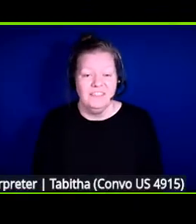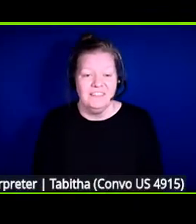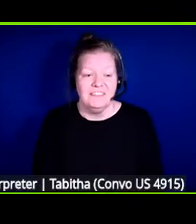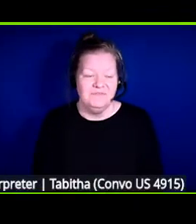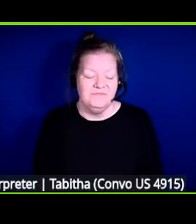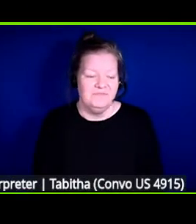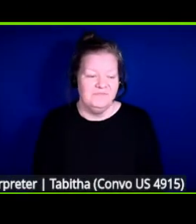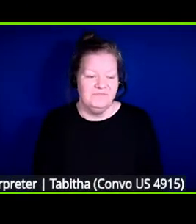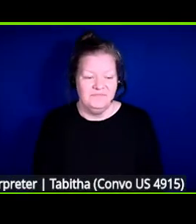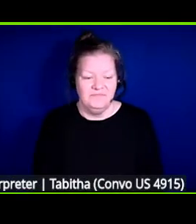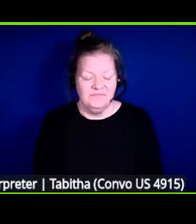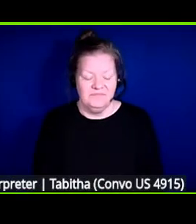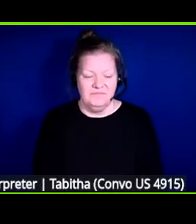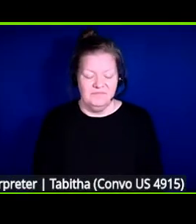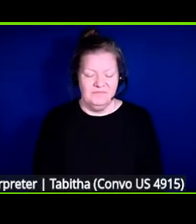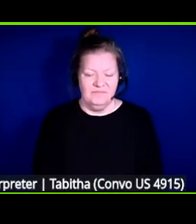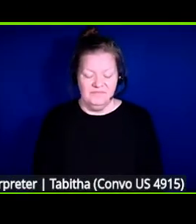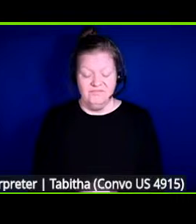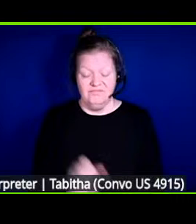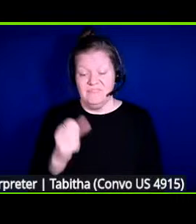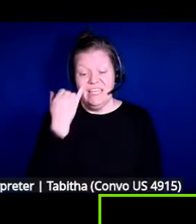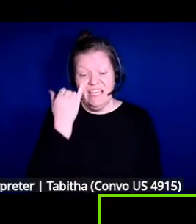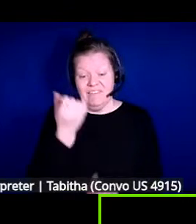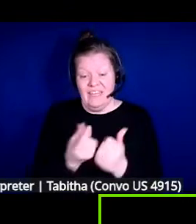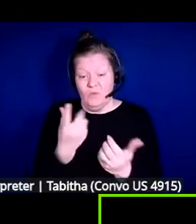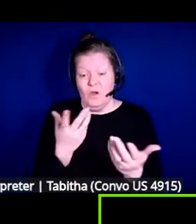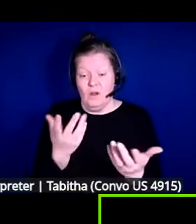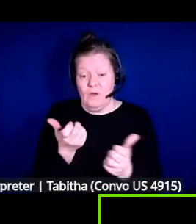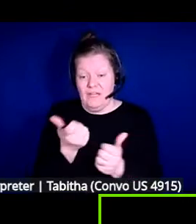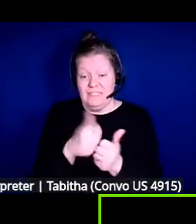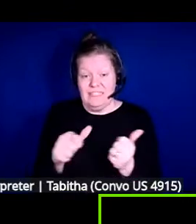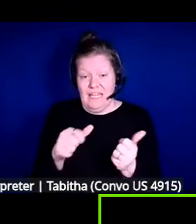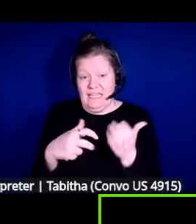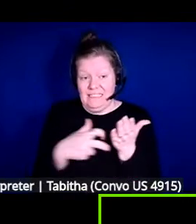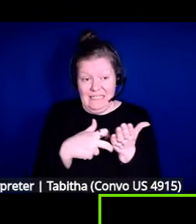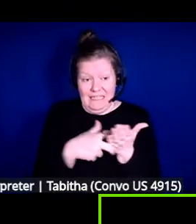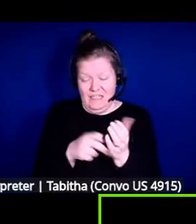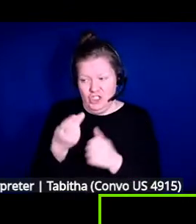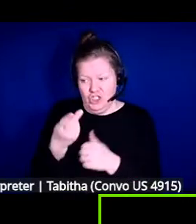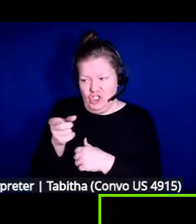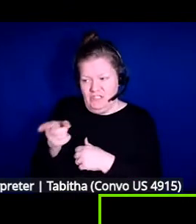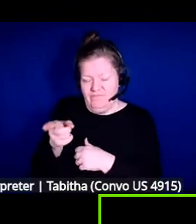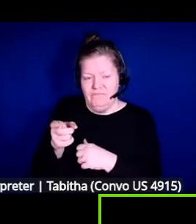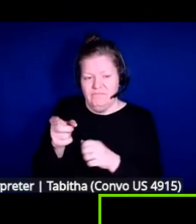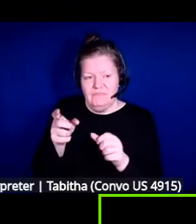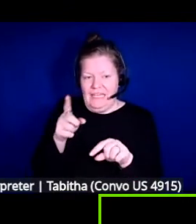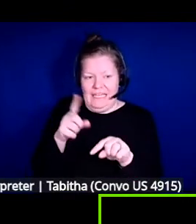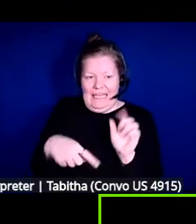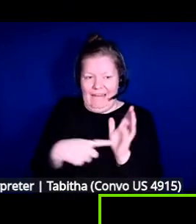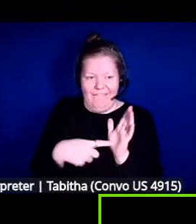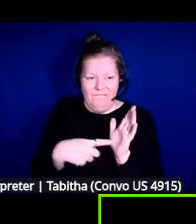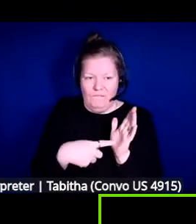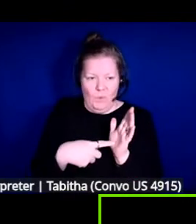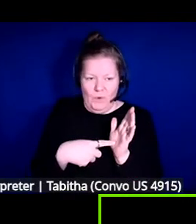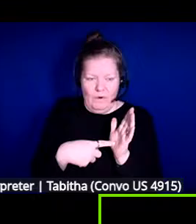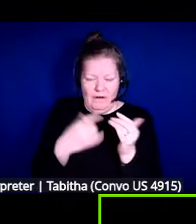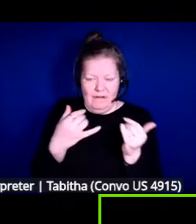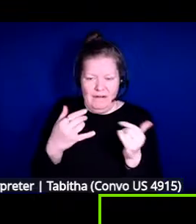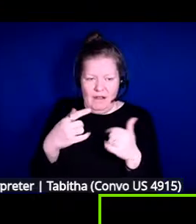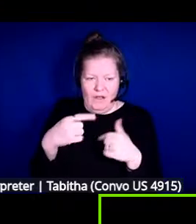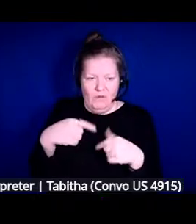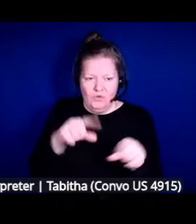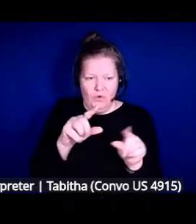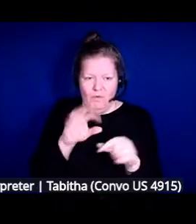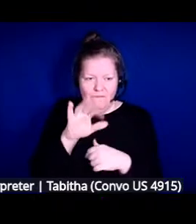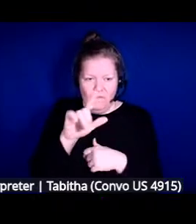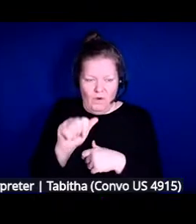Okay, nice. Yeah. If anybody wants any tickets, she said they can't afford to go to